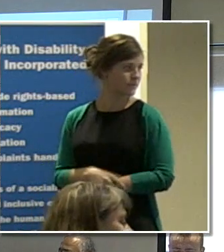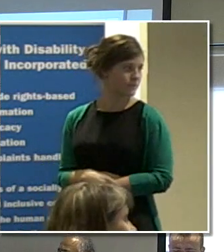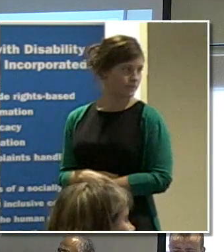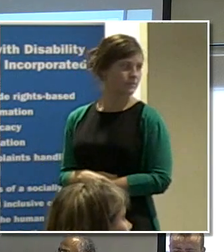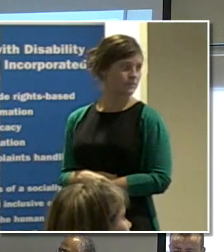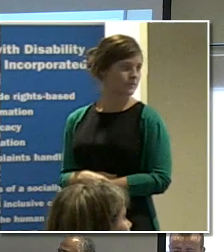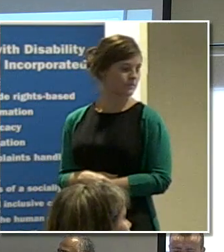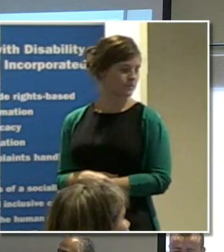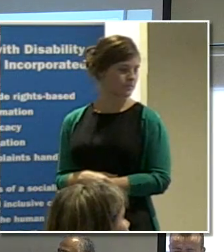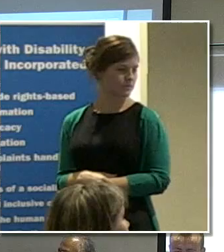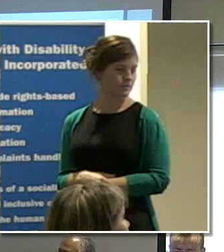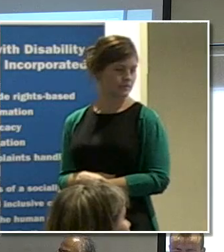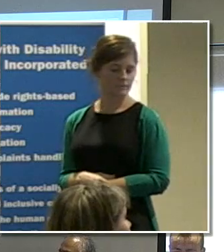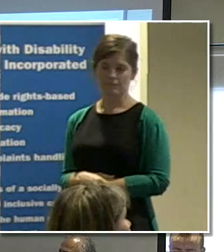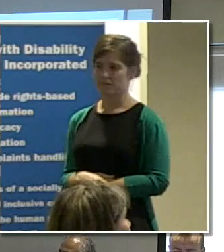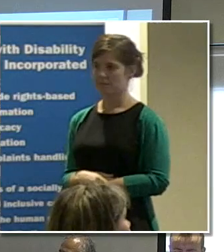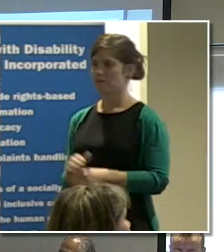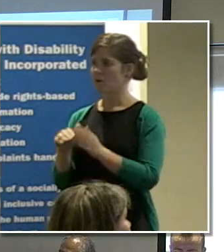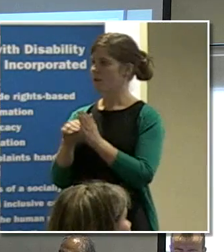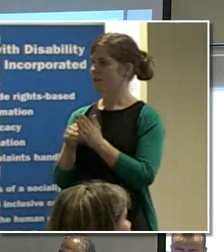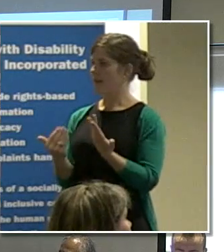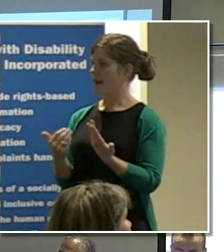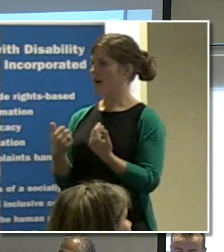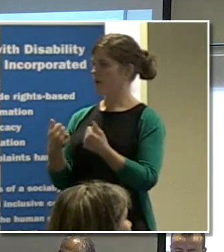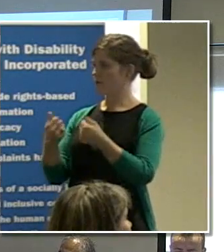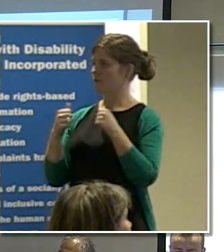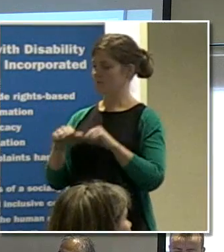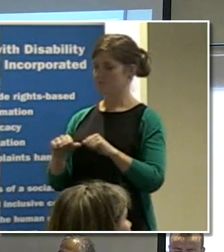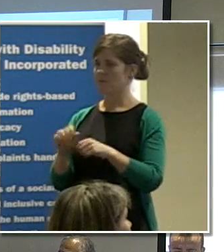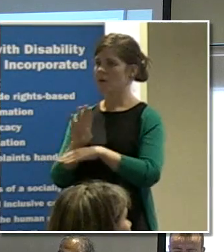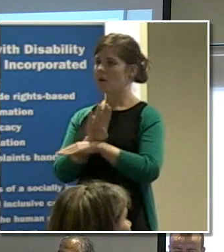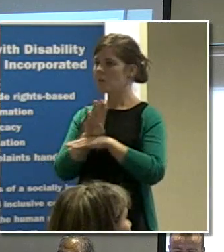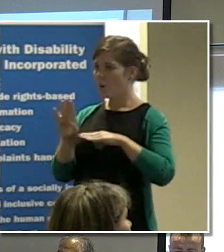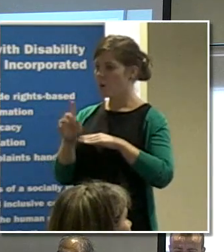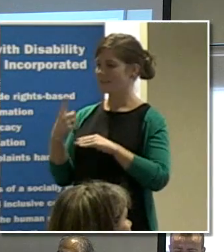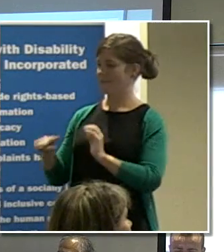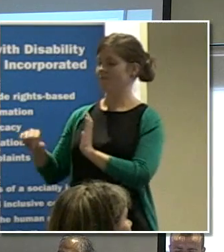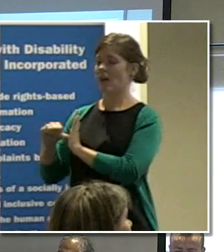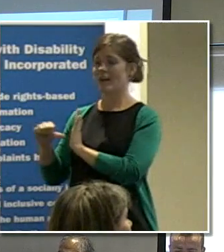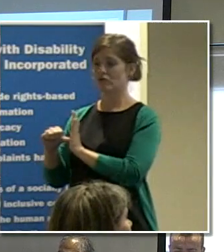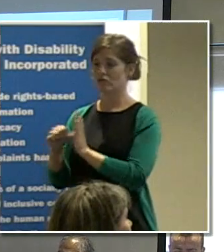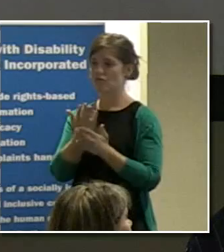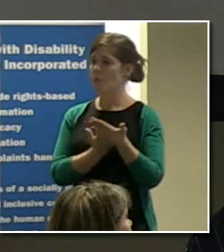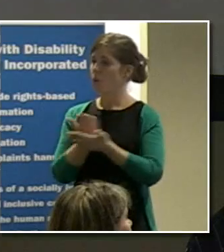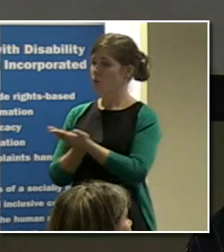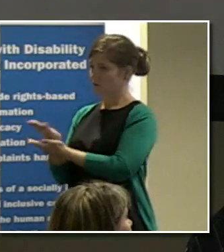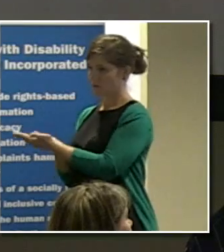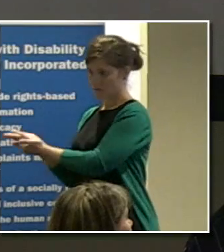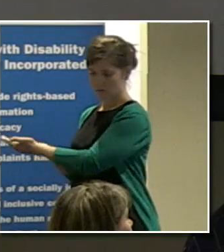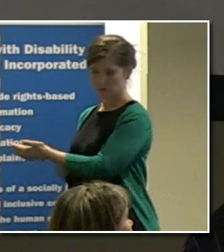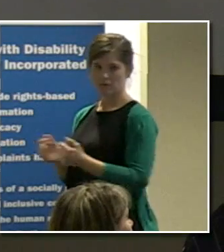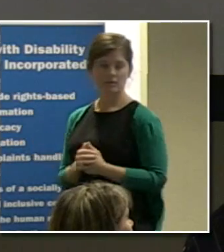So we now move to the board and financial reports. So just in case